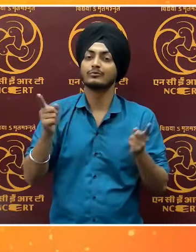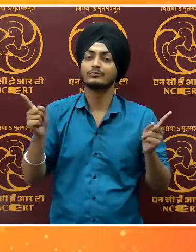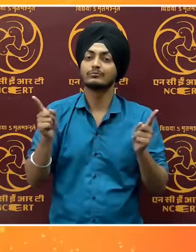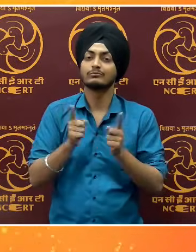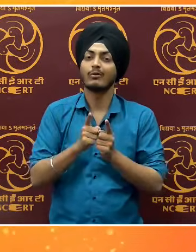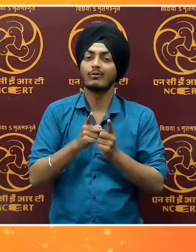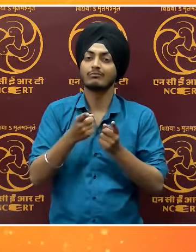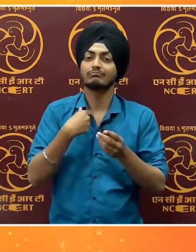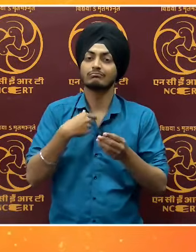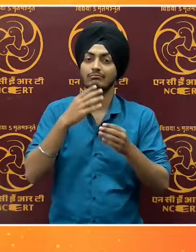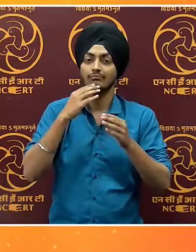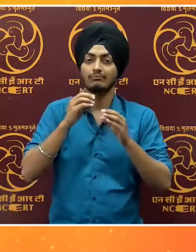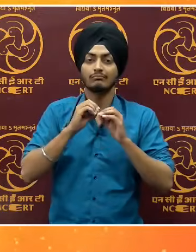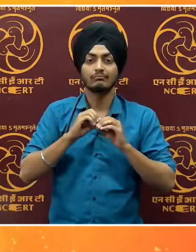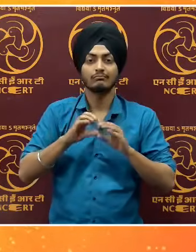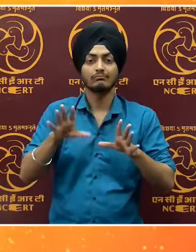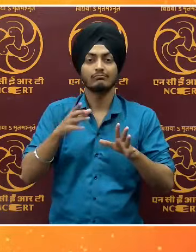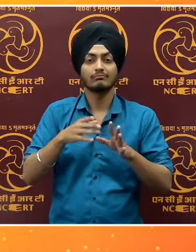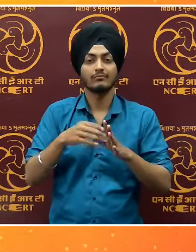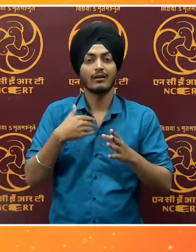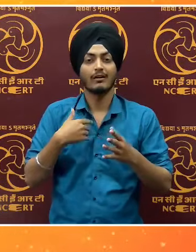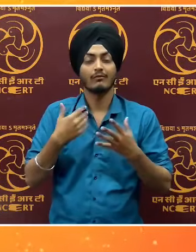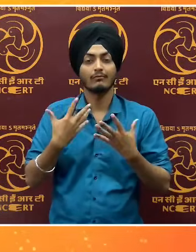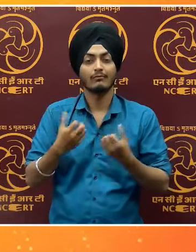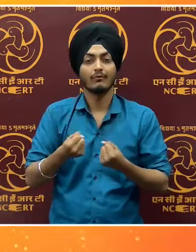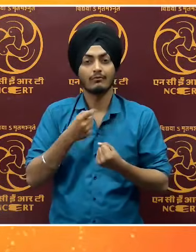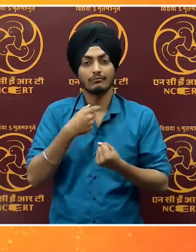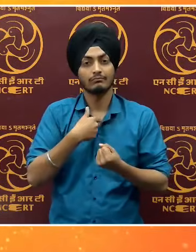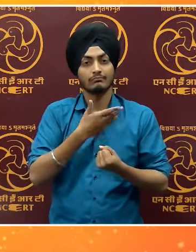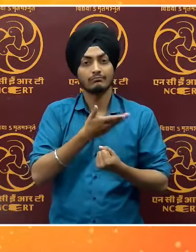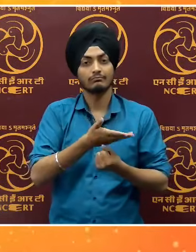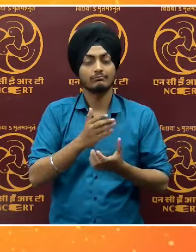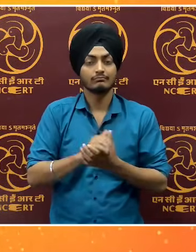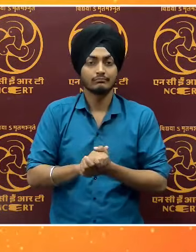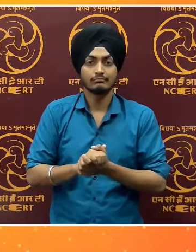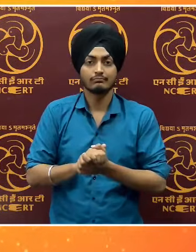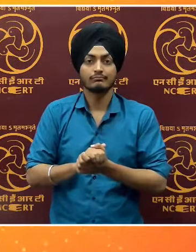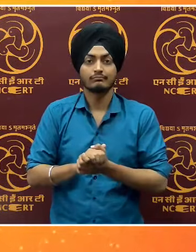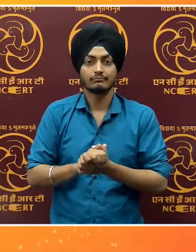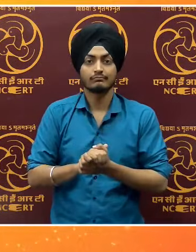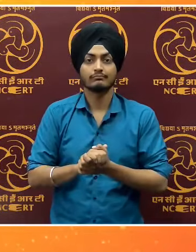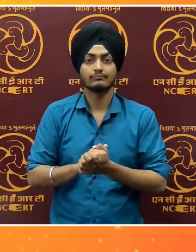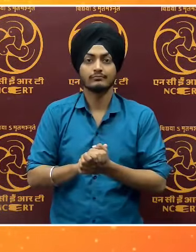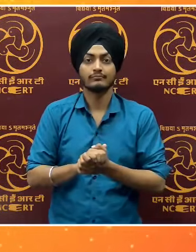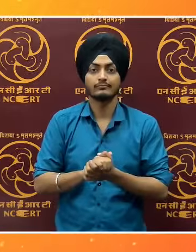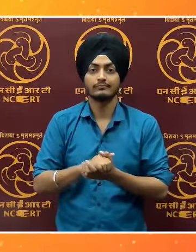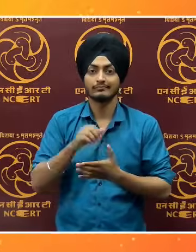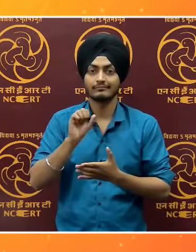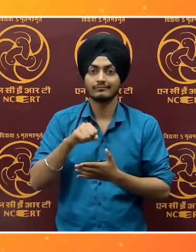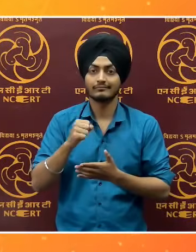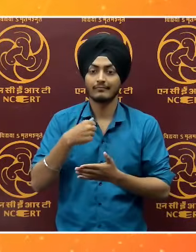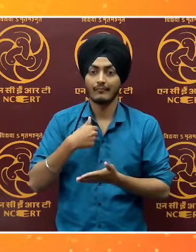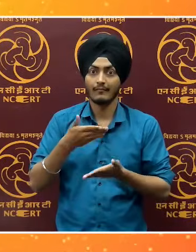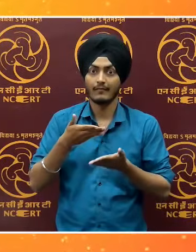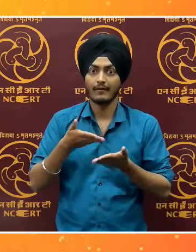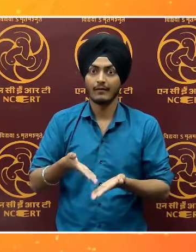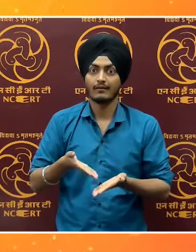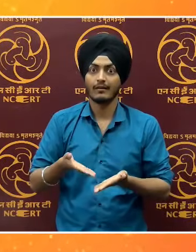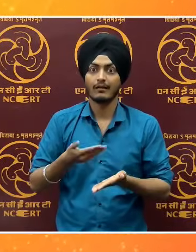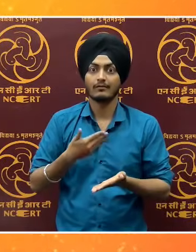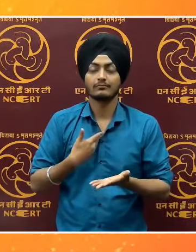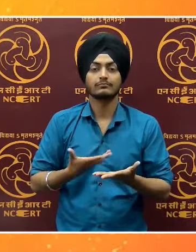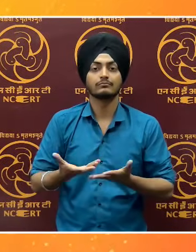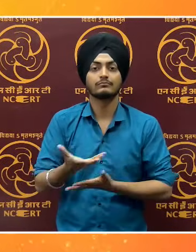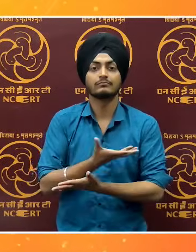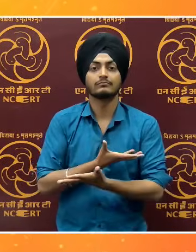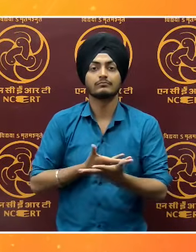part for our children to get a brief idea of what we did earlier, sir. Yes, today's class we are going to